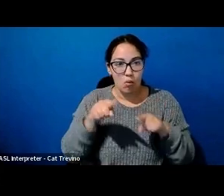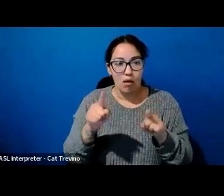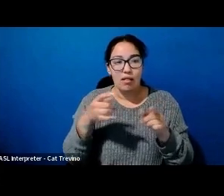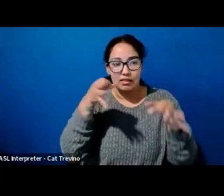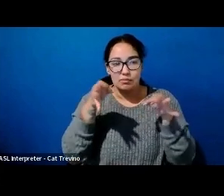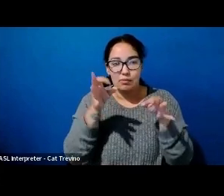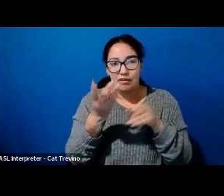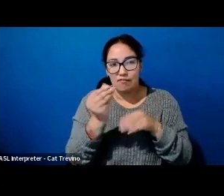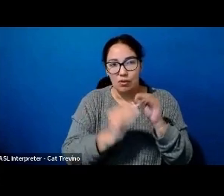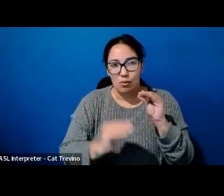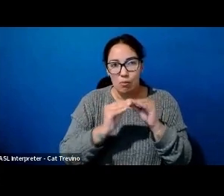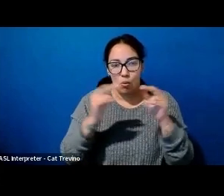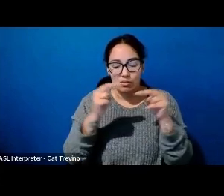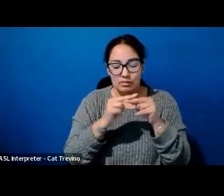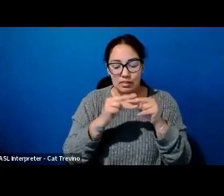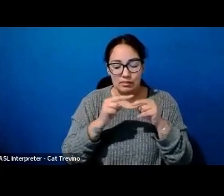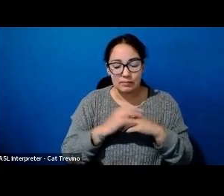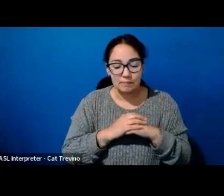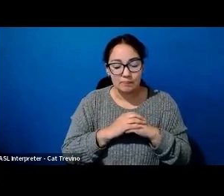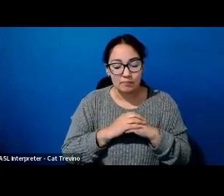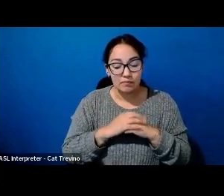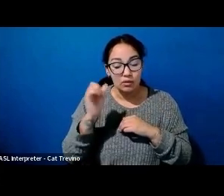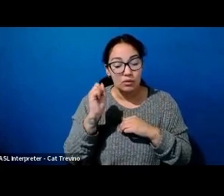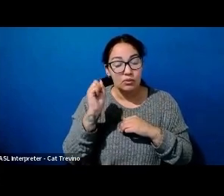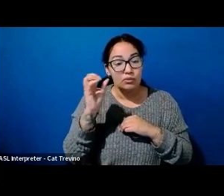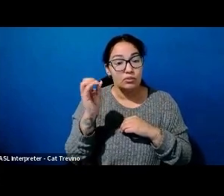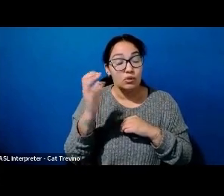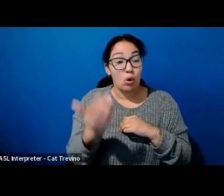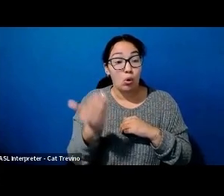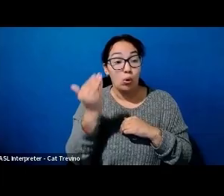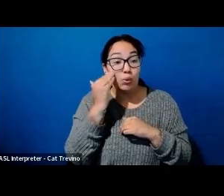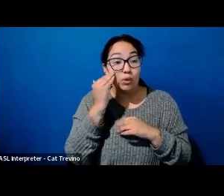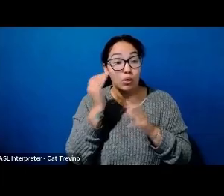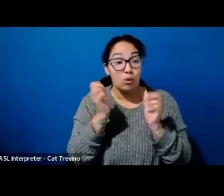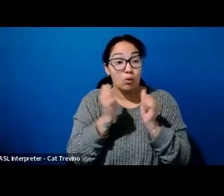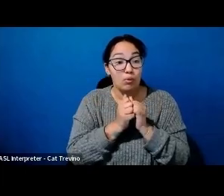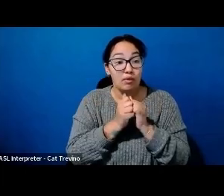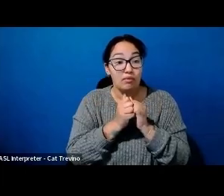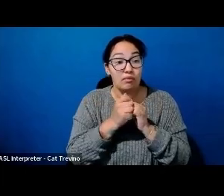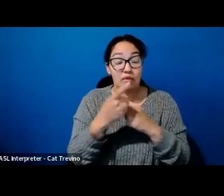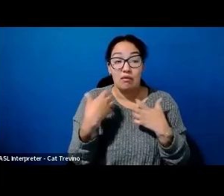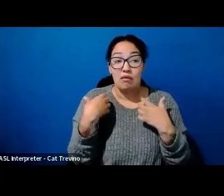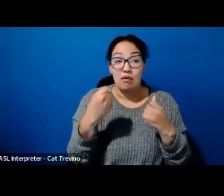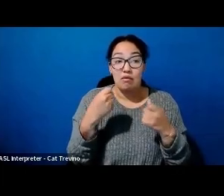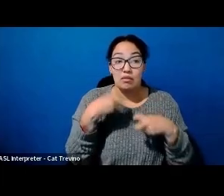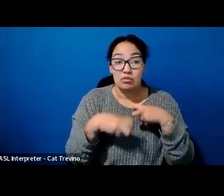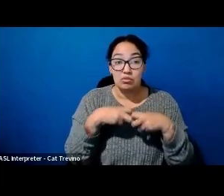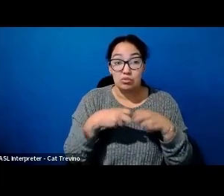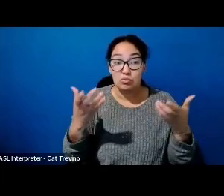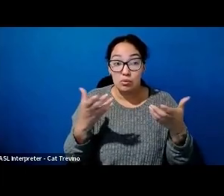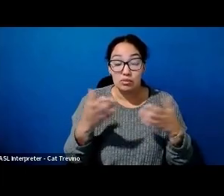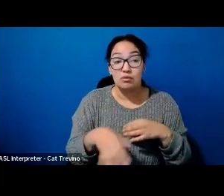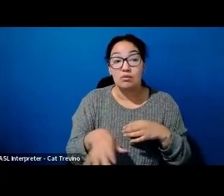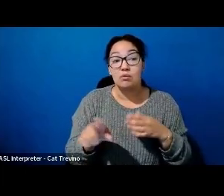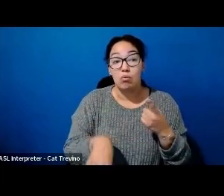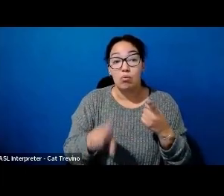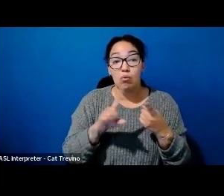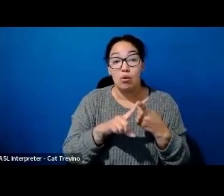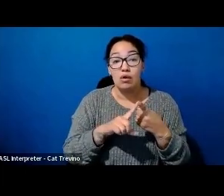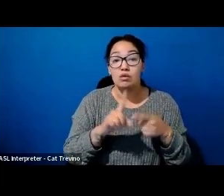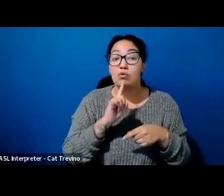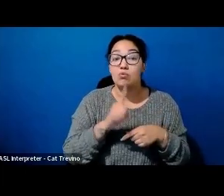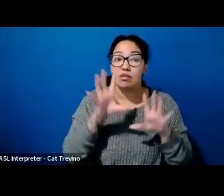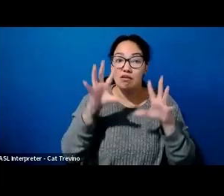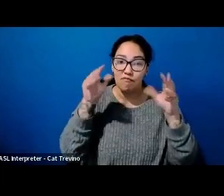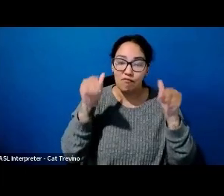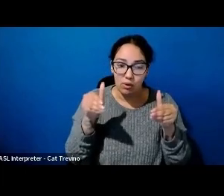these slides. So what we know in terms of health issues, one, the reason that we really